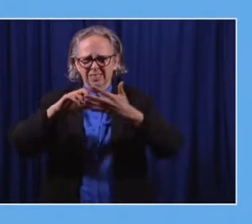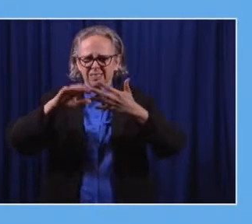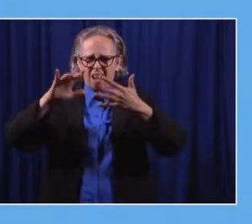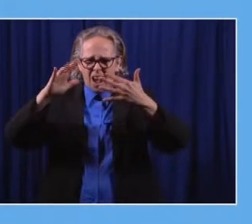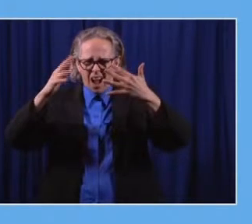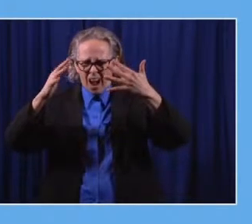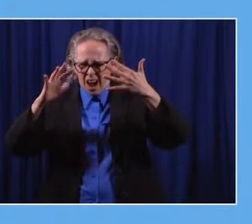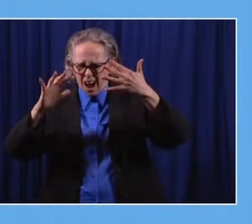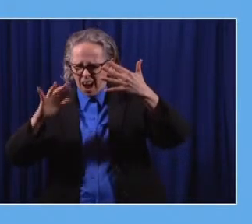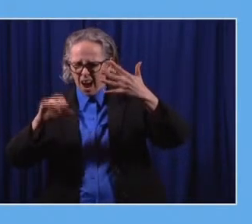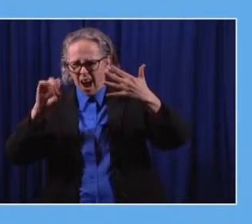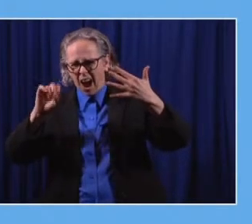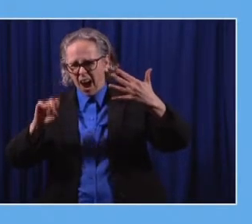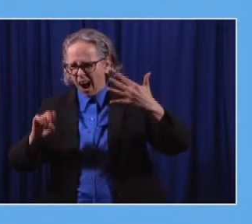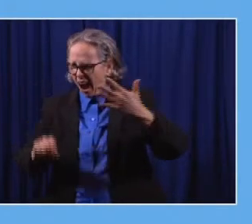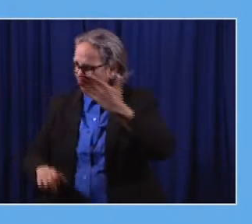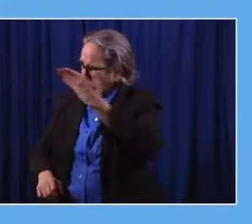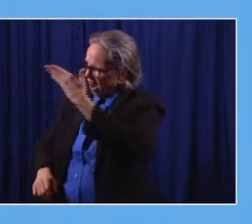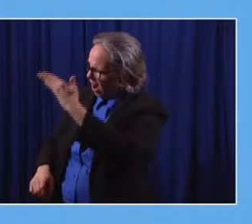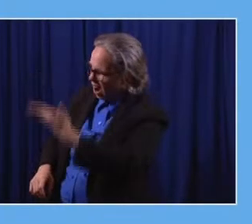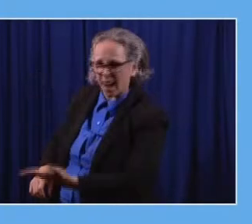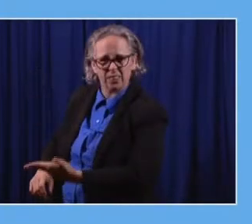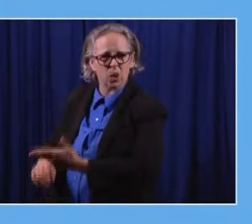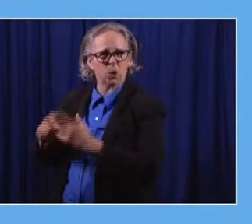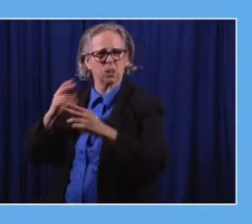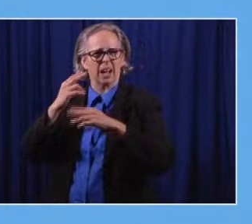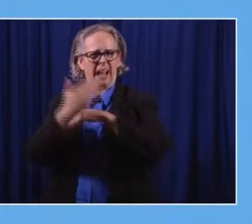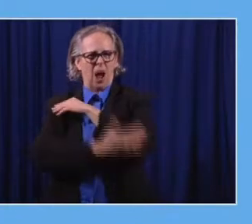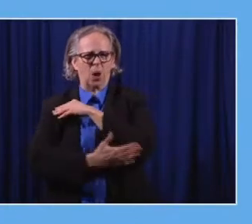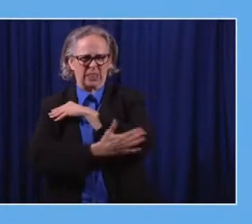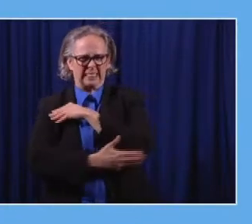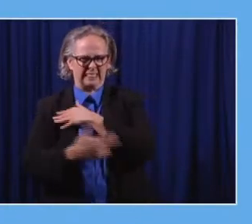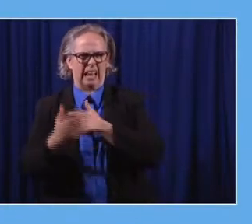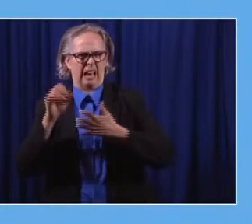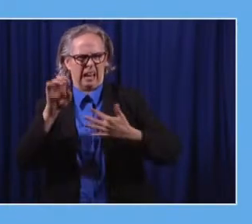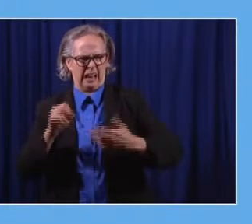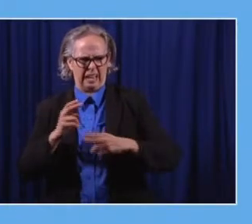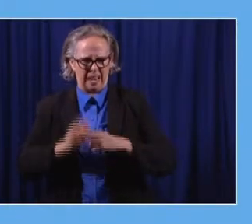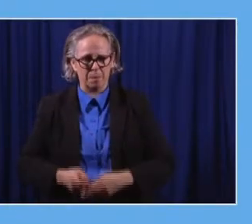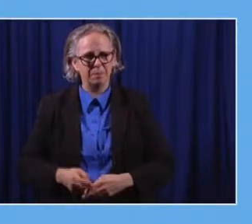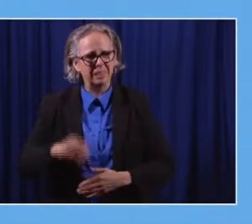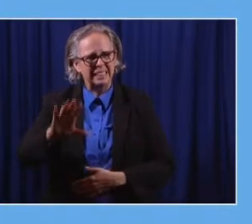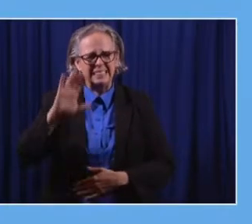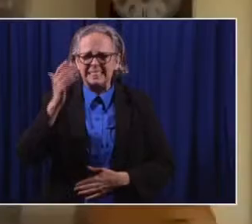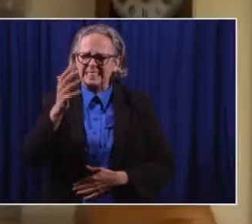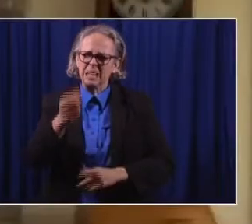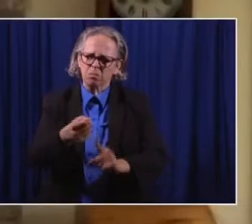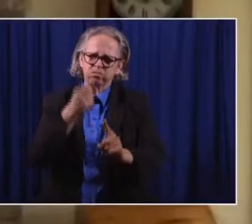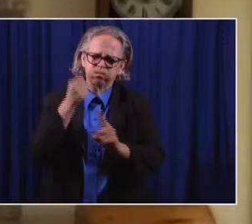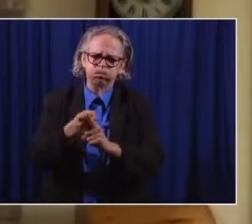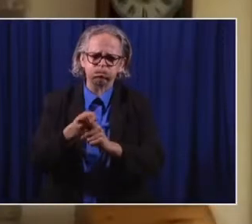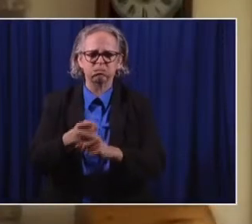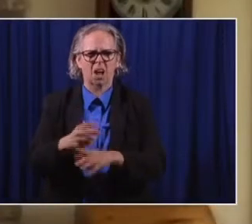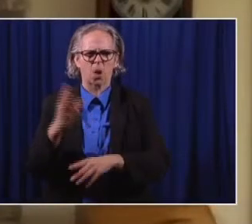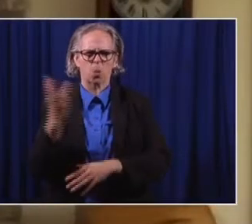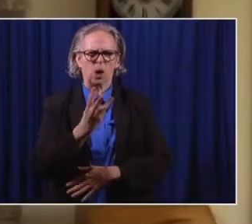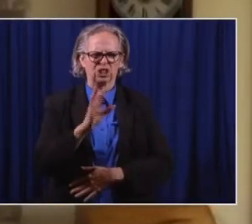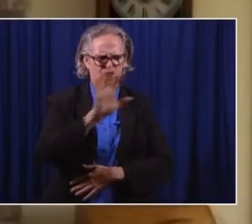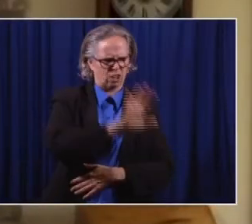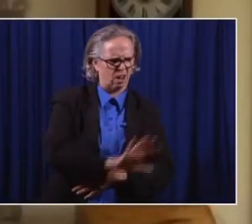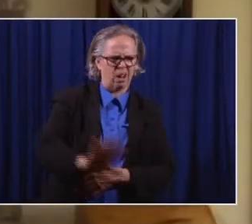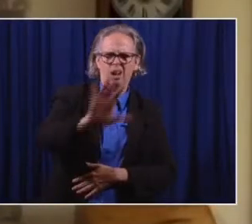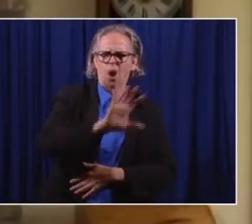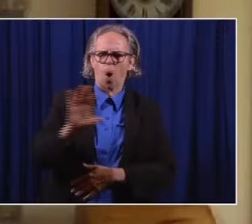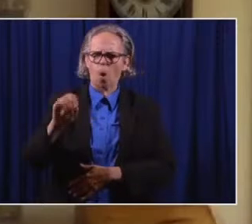and on. So heavy concentration in the western side of the state. These are